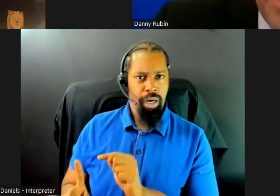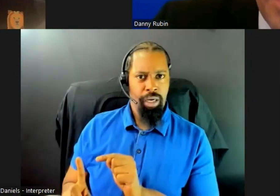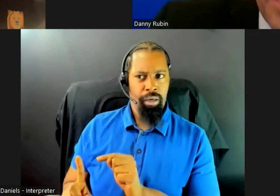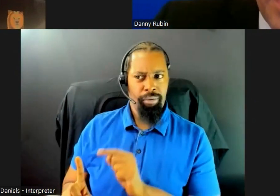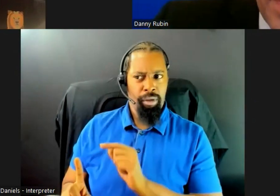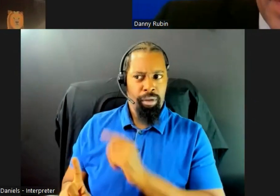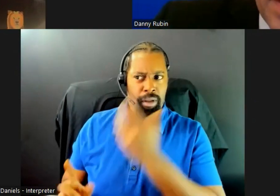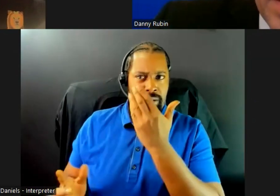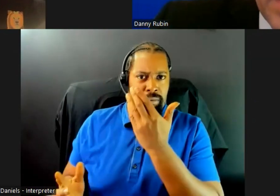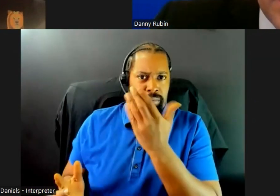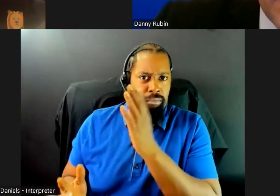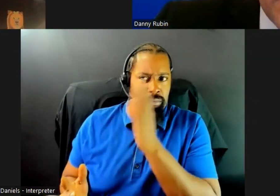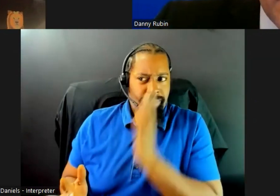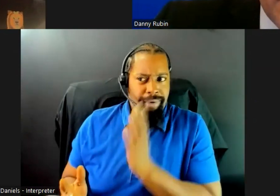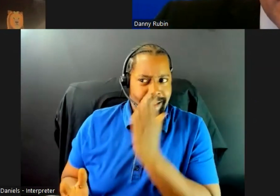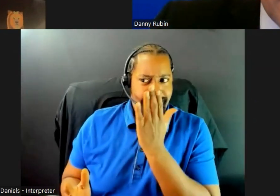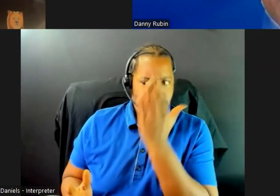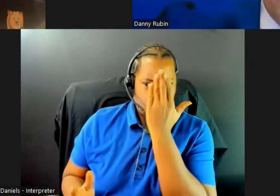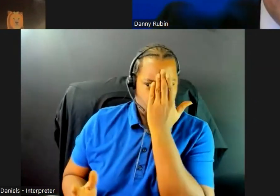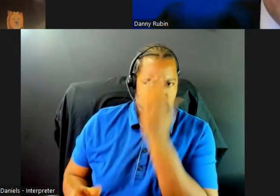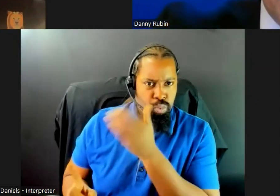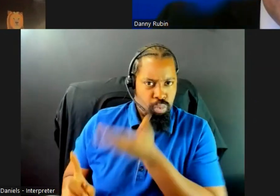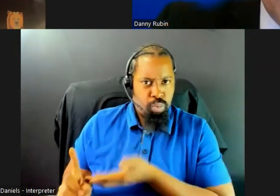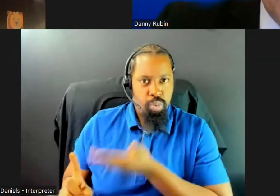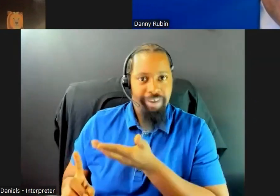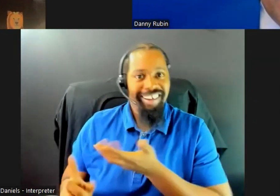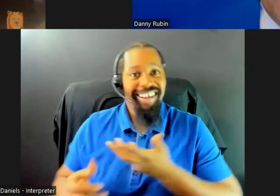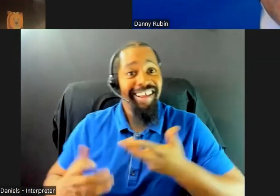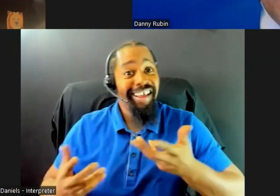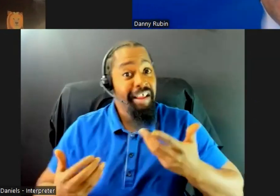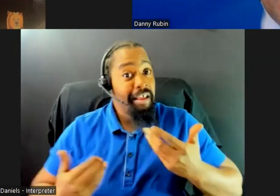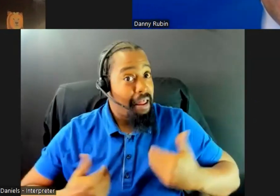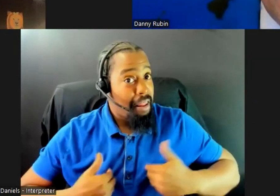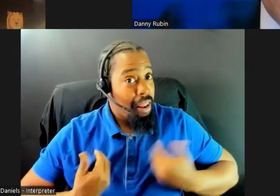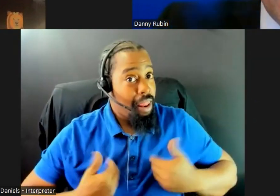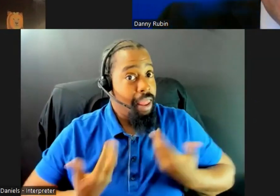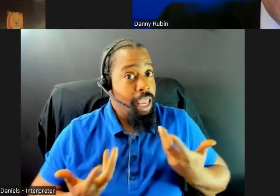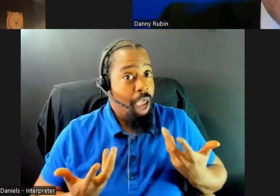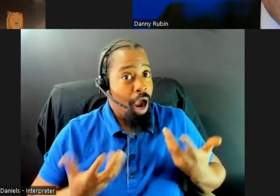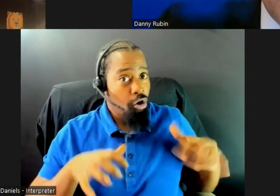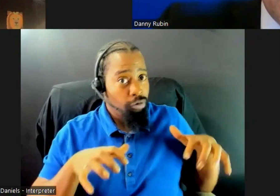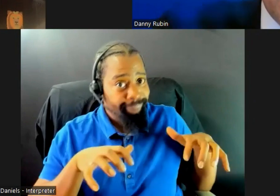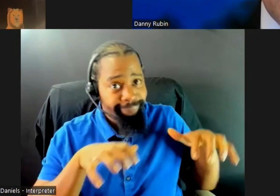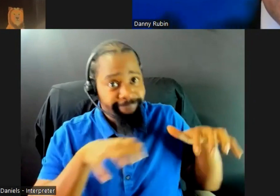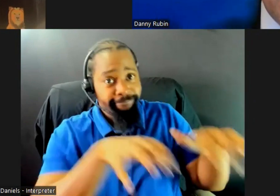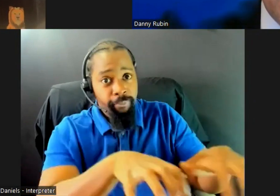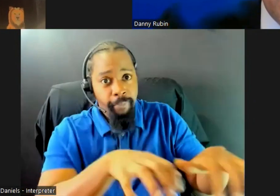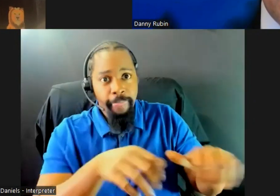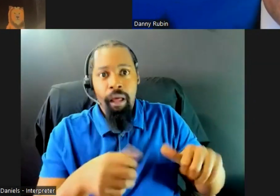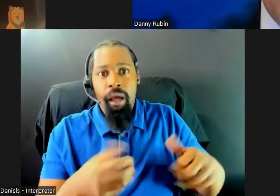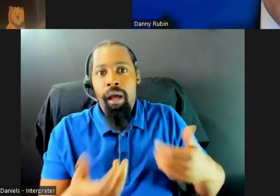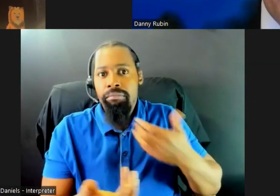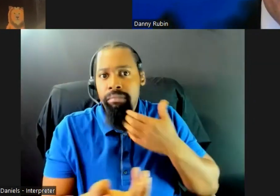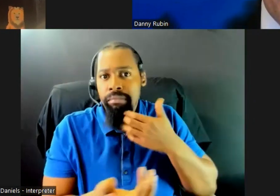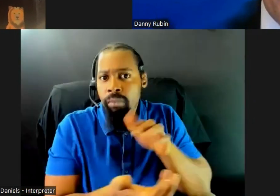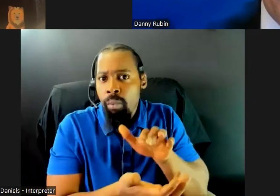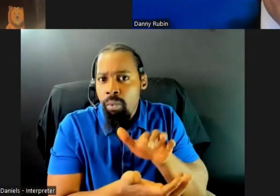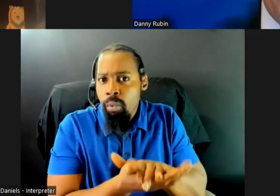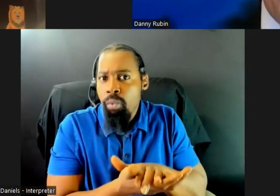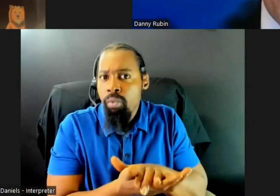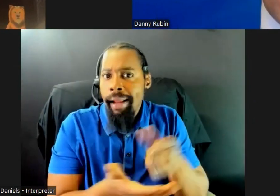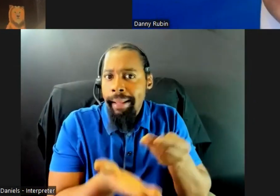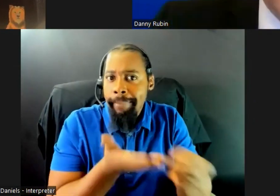fortunately for us, especially the younger generation of wedding buyers were very open for